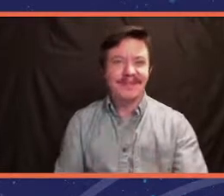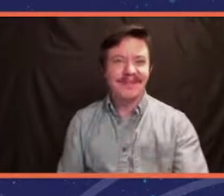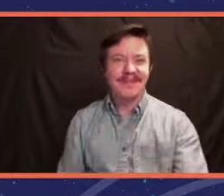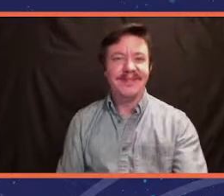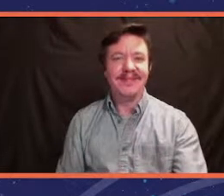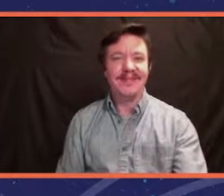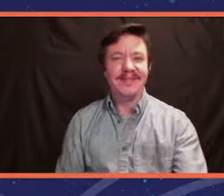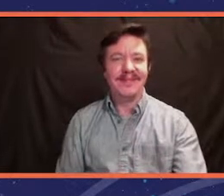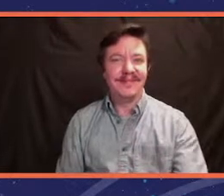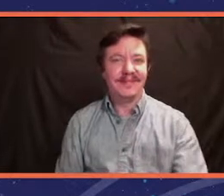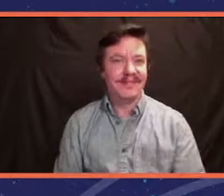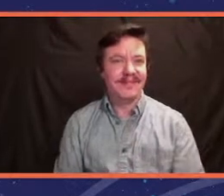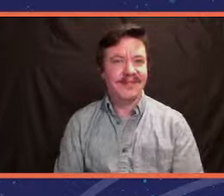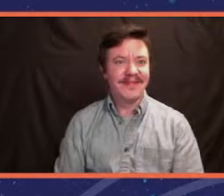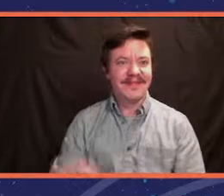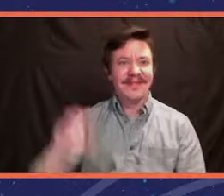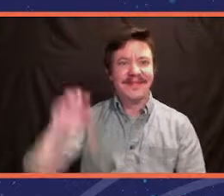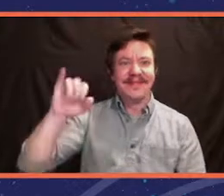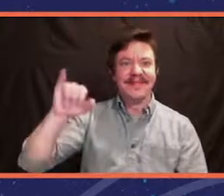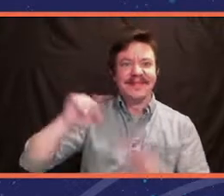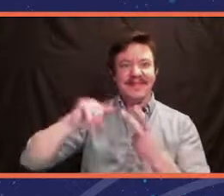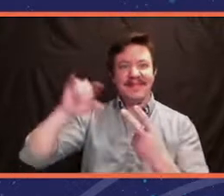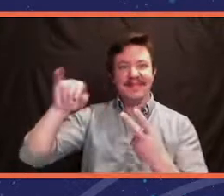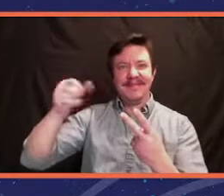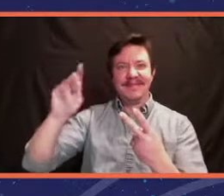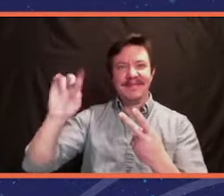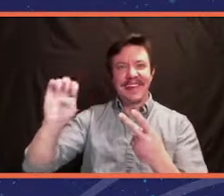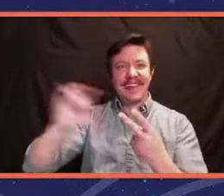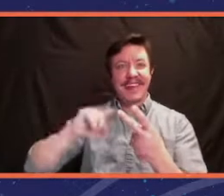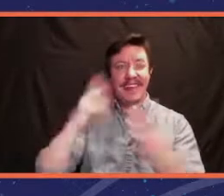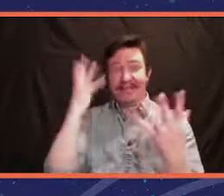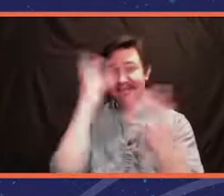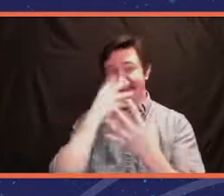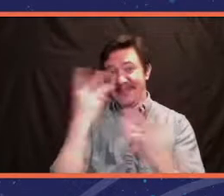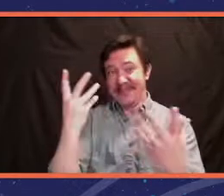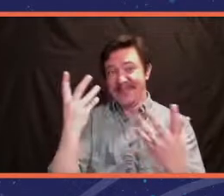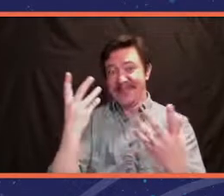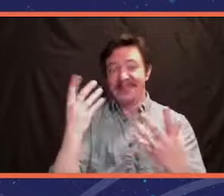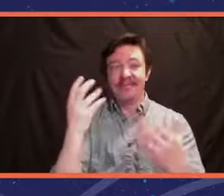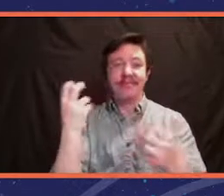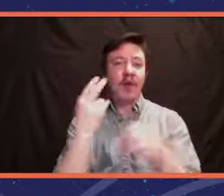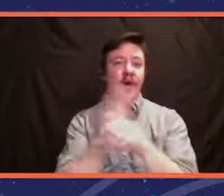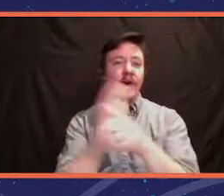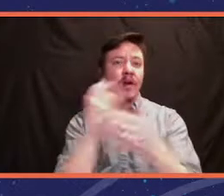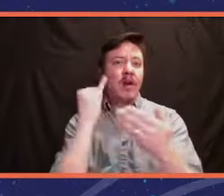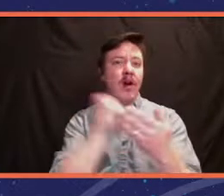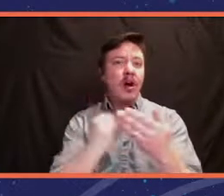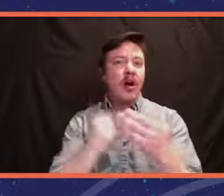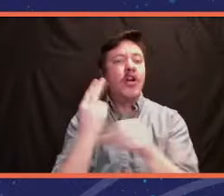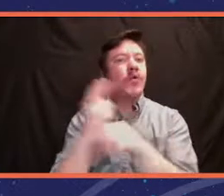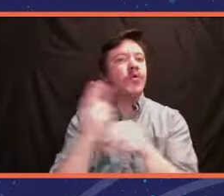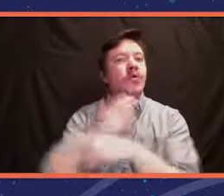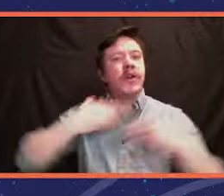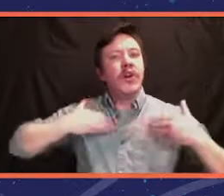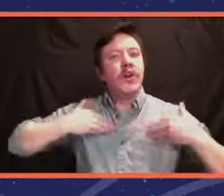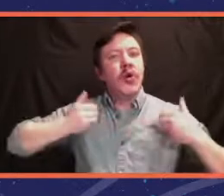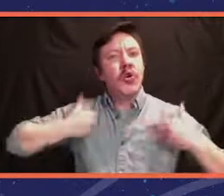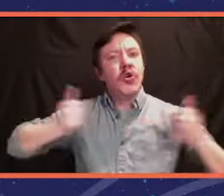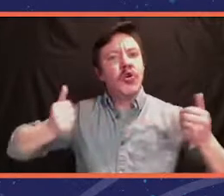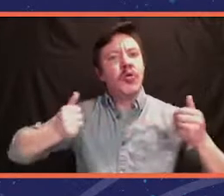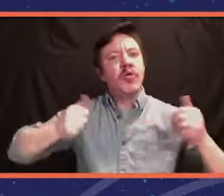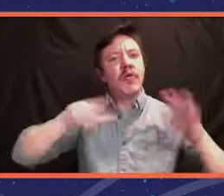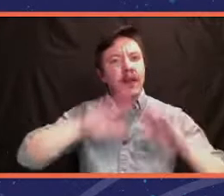That was so beautiful. I just would like to see this art be used in like youth spaces, because a lot of these concepts are